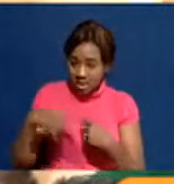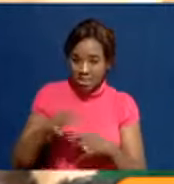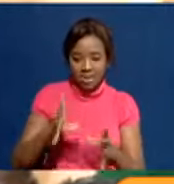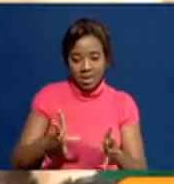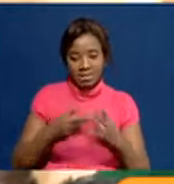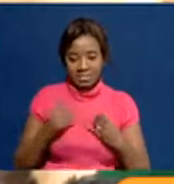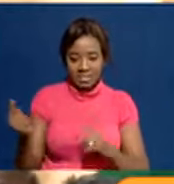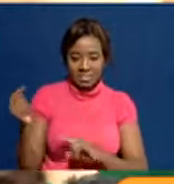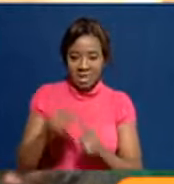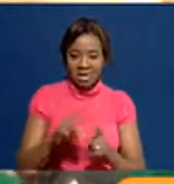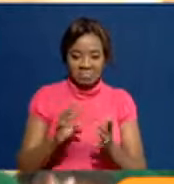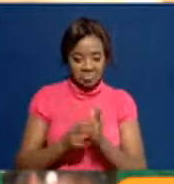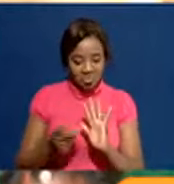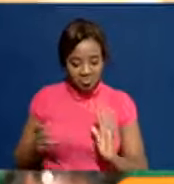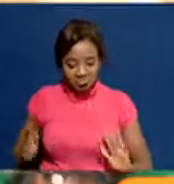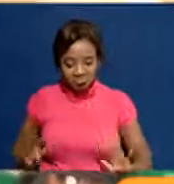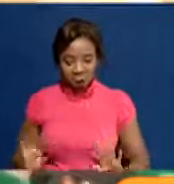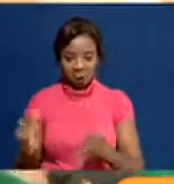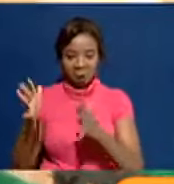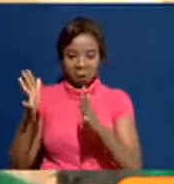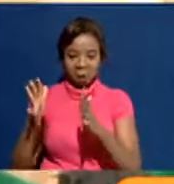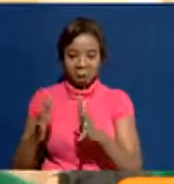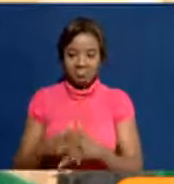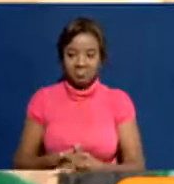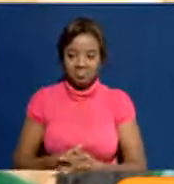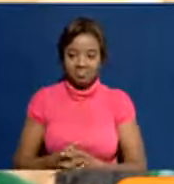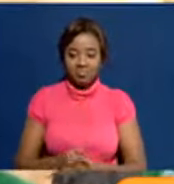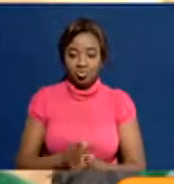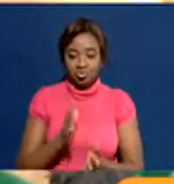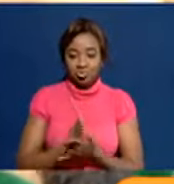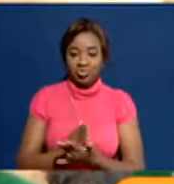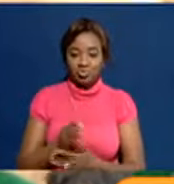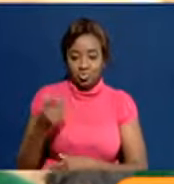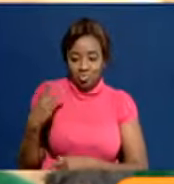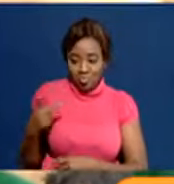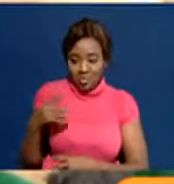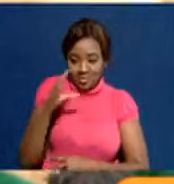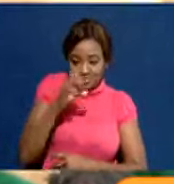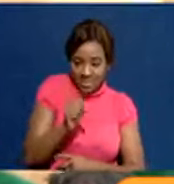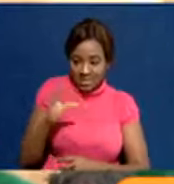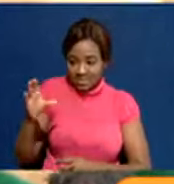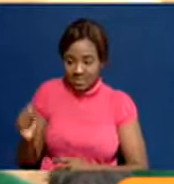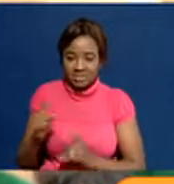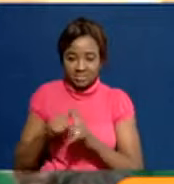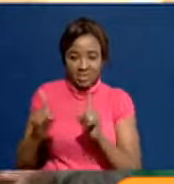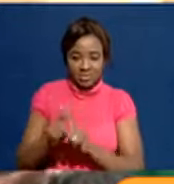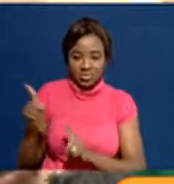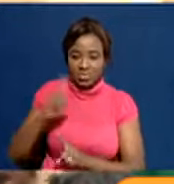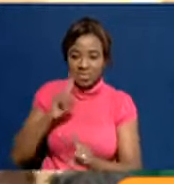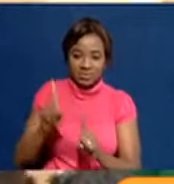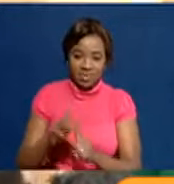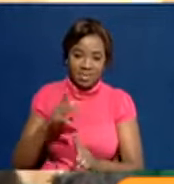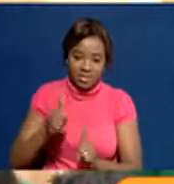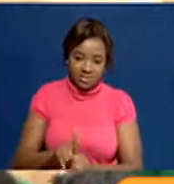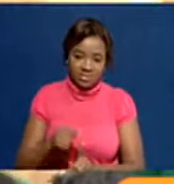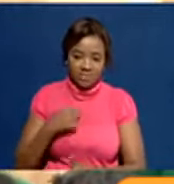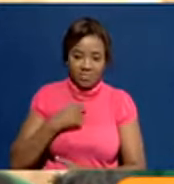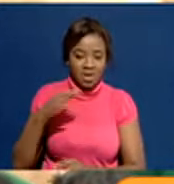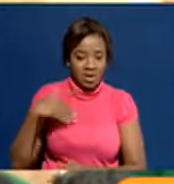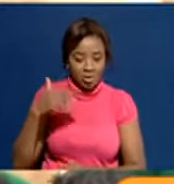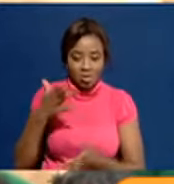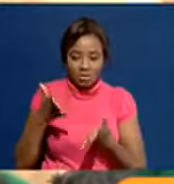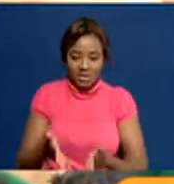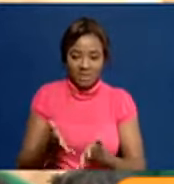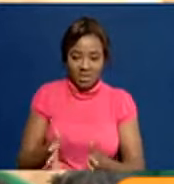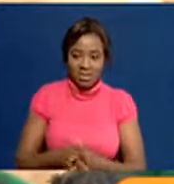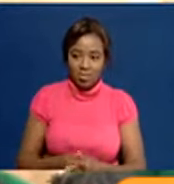us here. So he's, apart from being cabinet colleagues, he's a brother to me, always available for me. And I